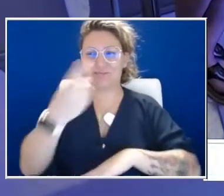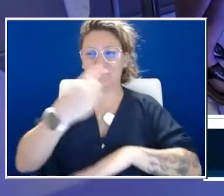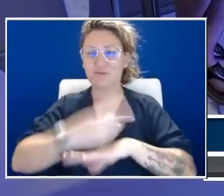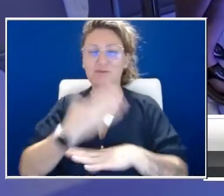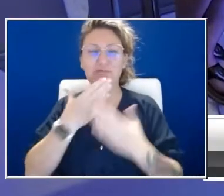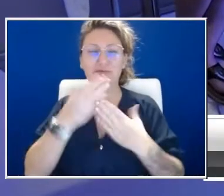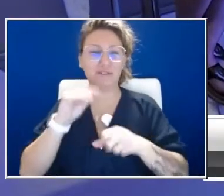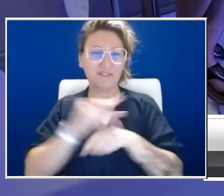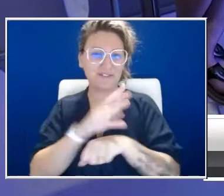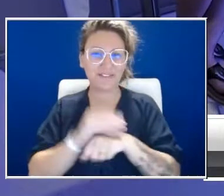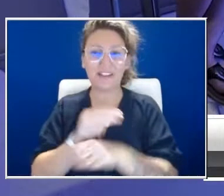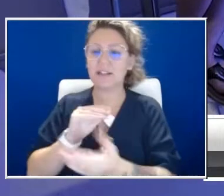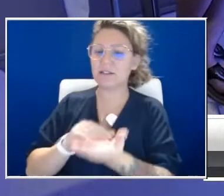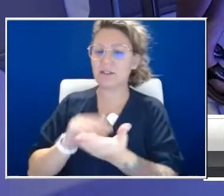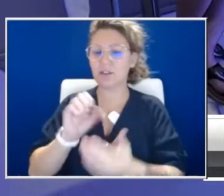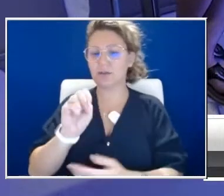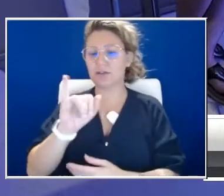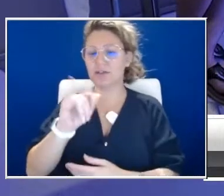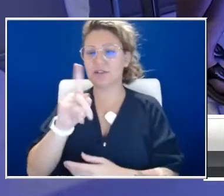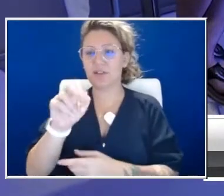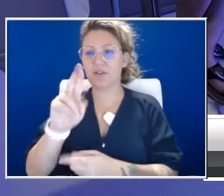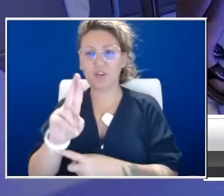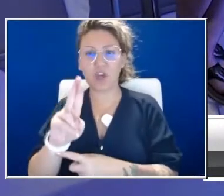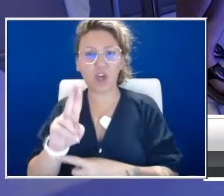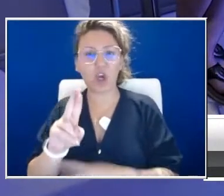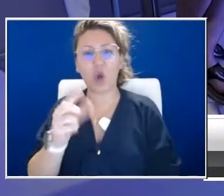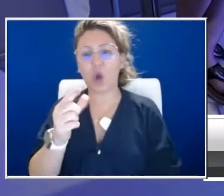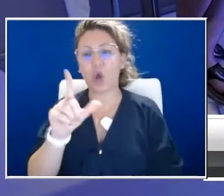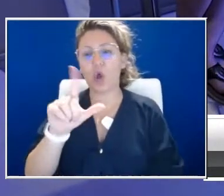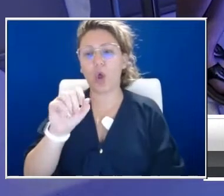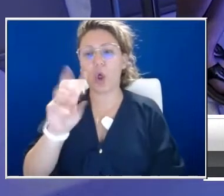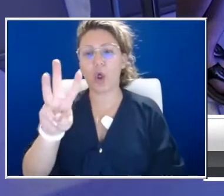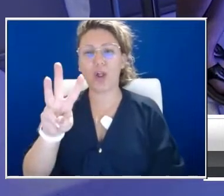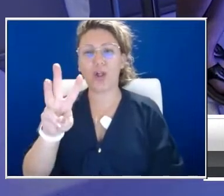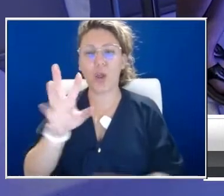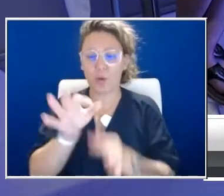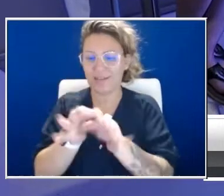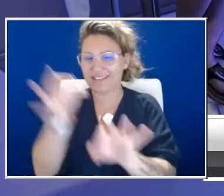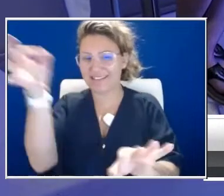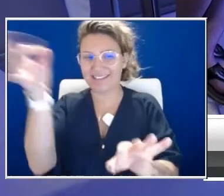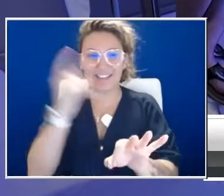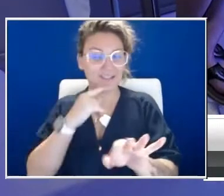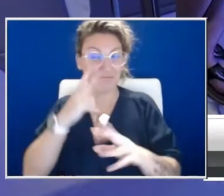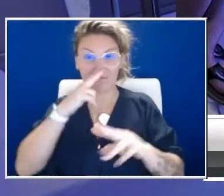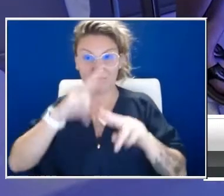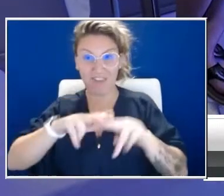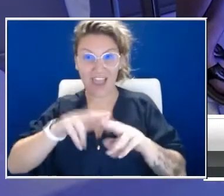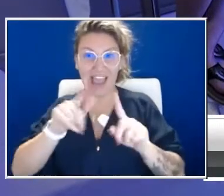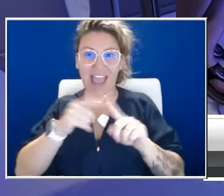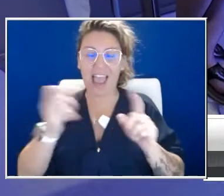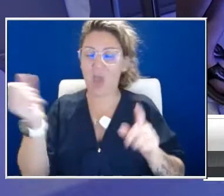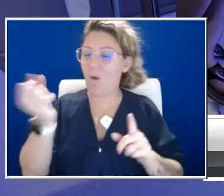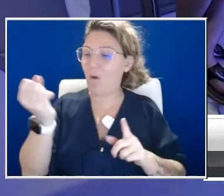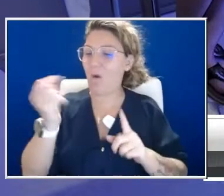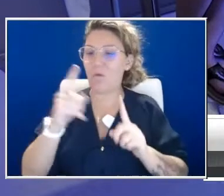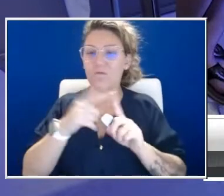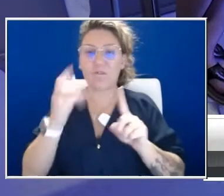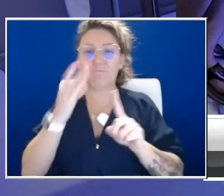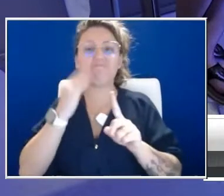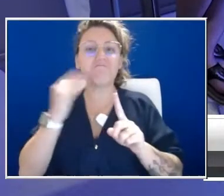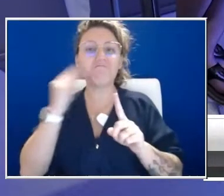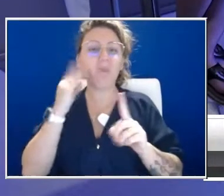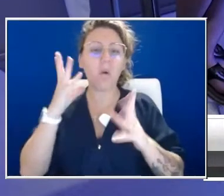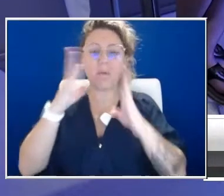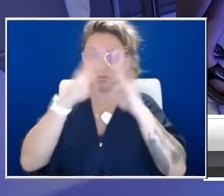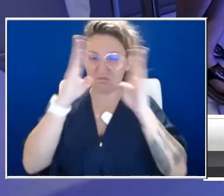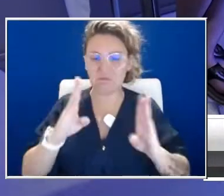Silver, let's talk about glow sticks. They're fun. They could be great for kids holding them when they're going from house to house and crossing streets so cars can